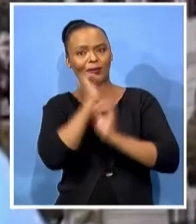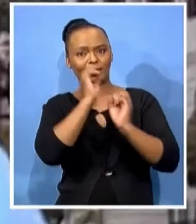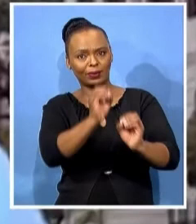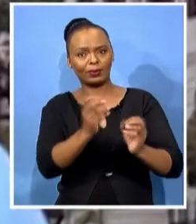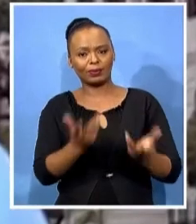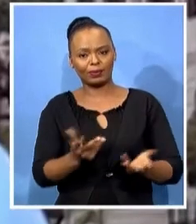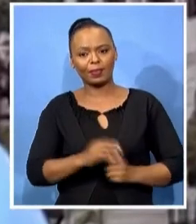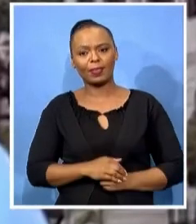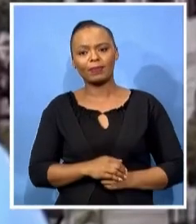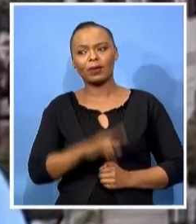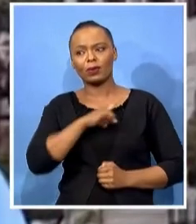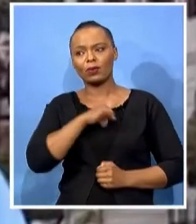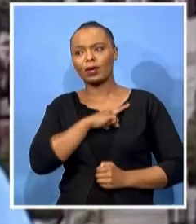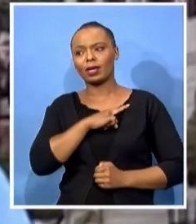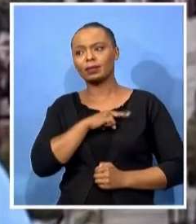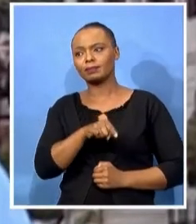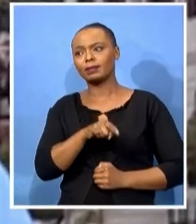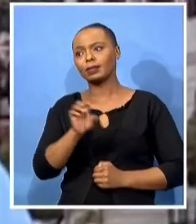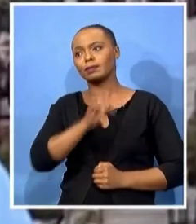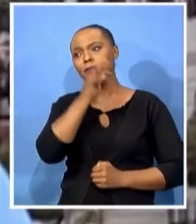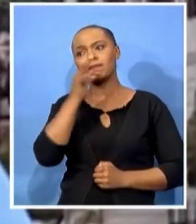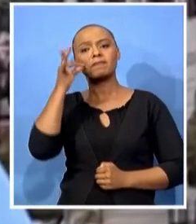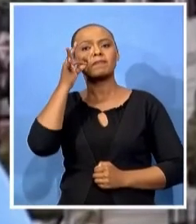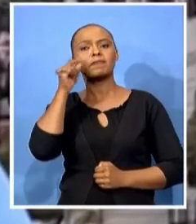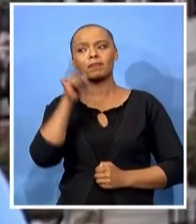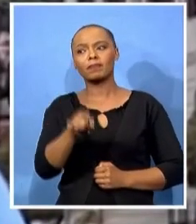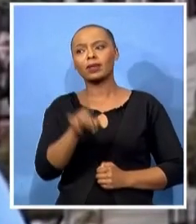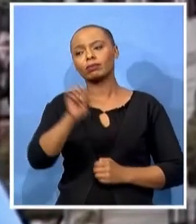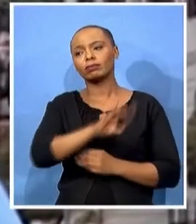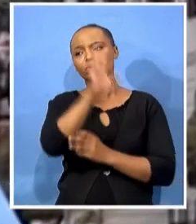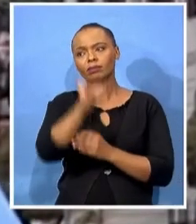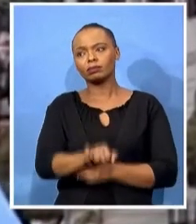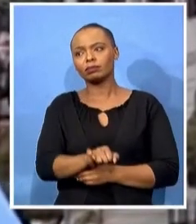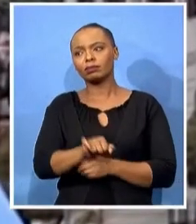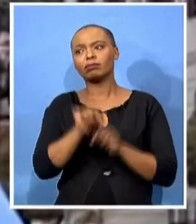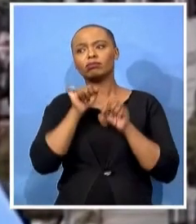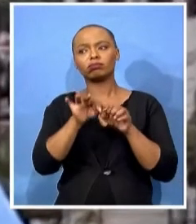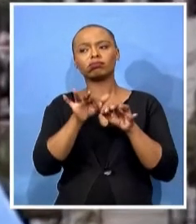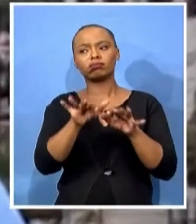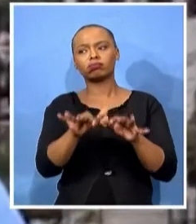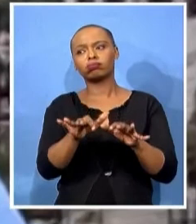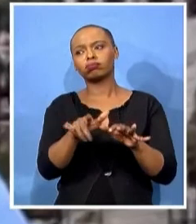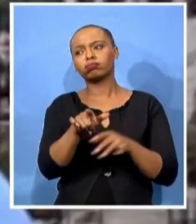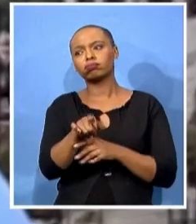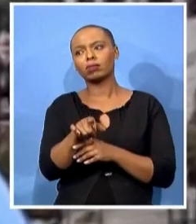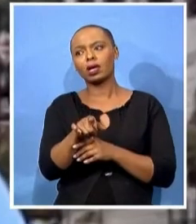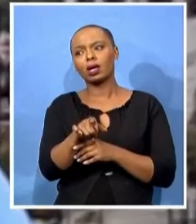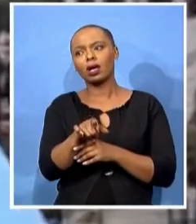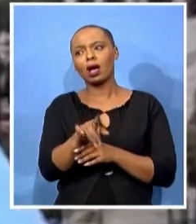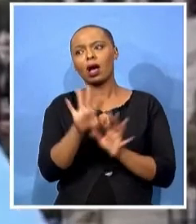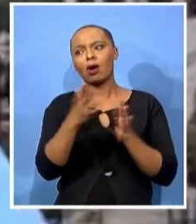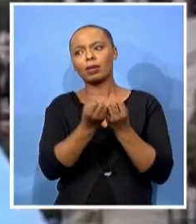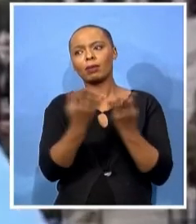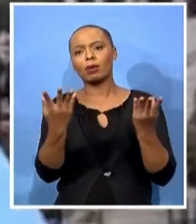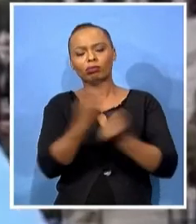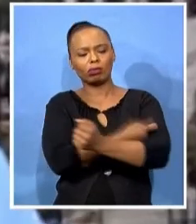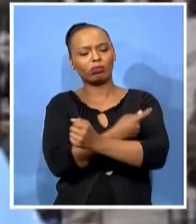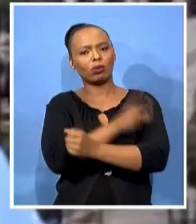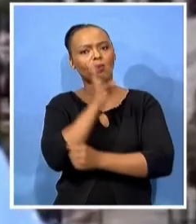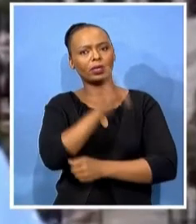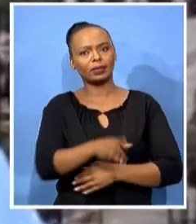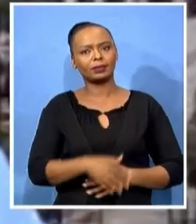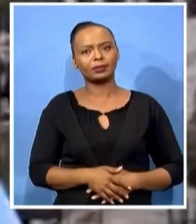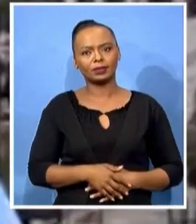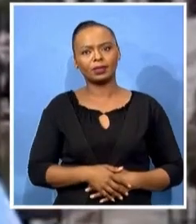procure COVID-19 vaccine doses. Now, I just want to quote you a few. It says, documents seen by News 24